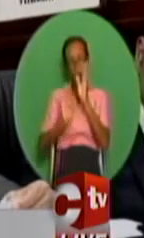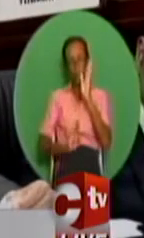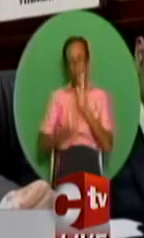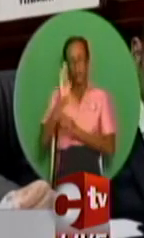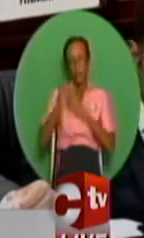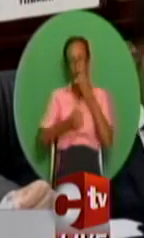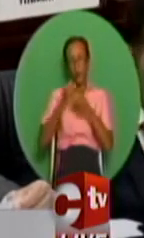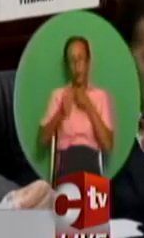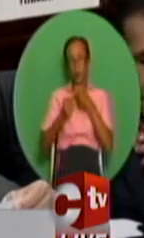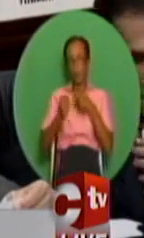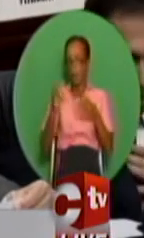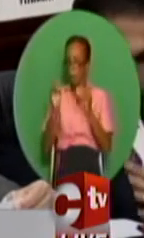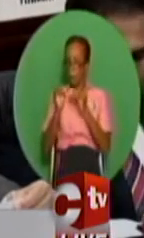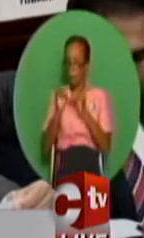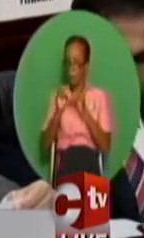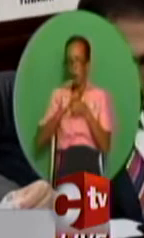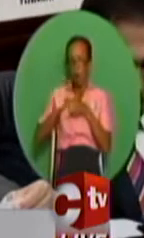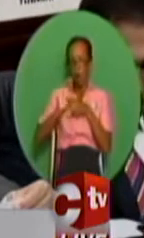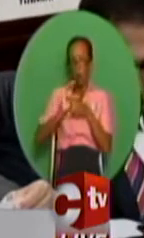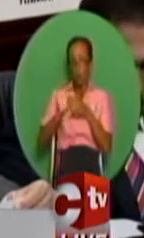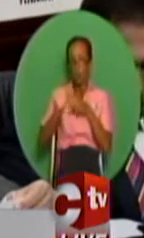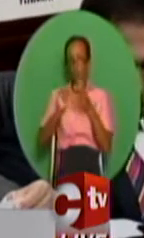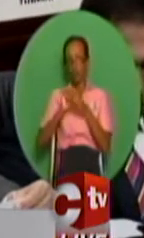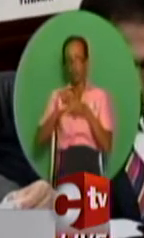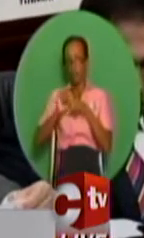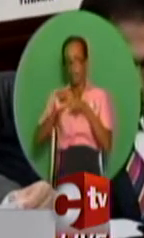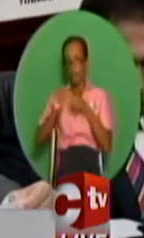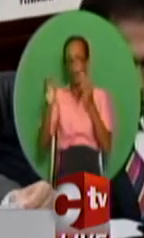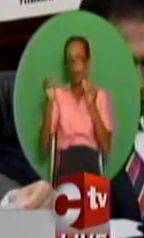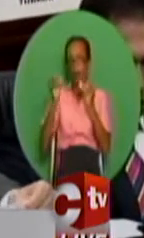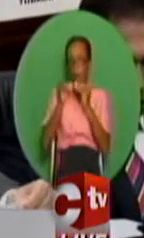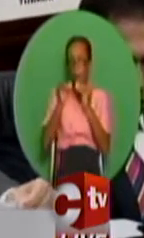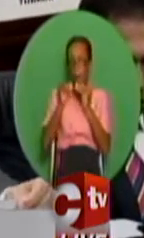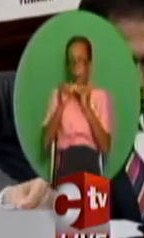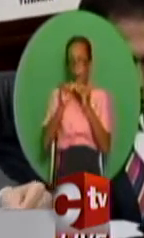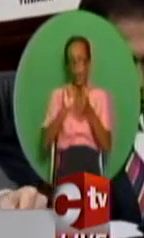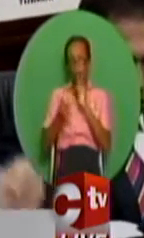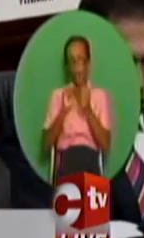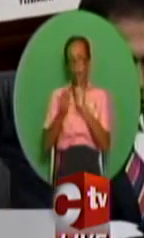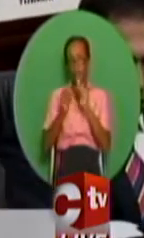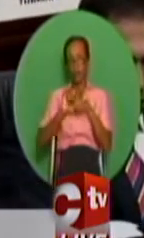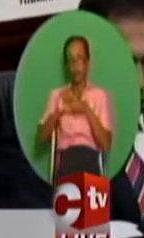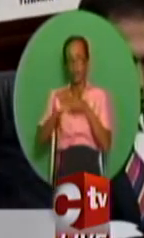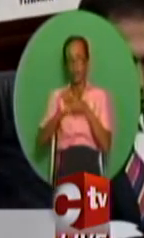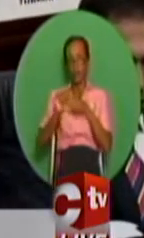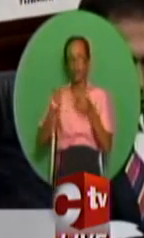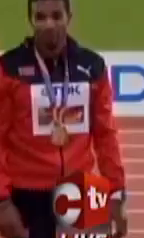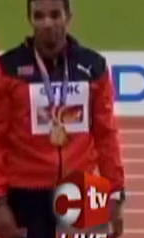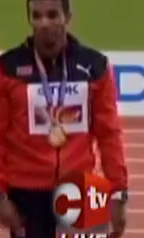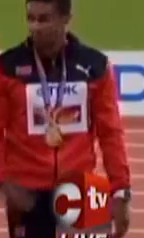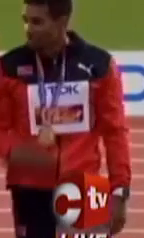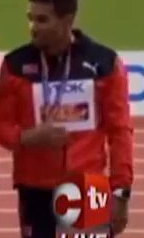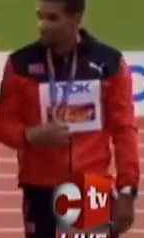Athlete and Coach Development Programme, as well as to implement a new talent identification framework for high-performance athletes.